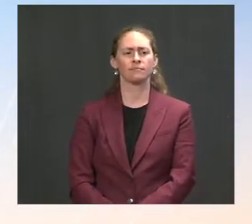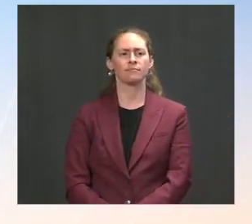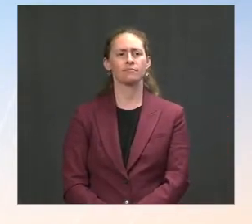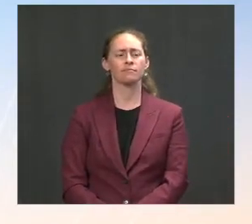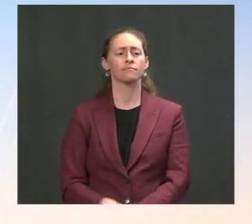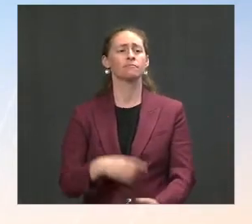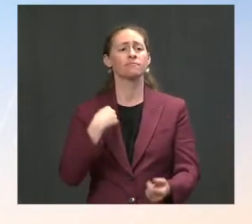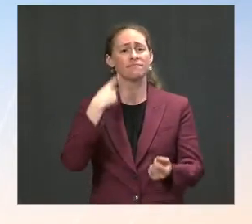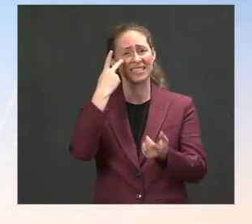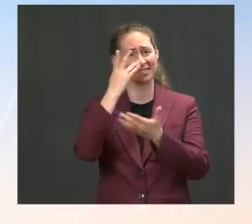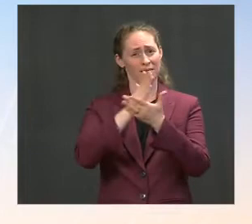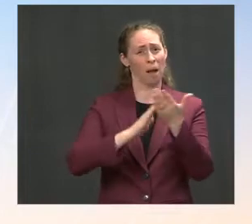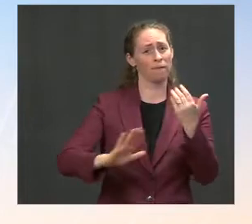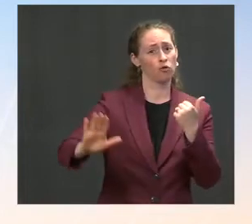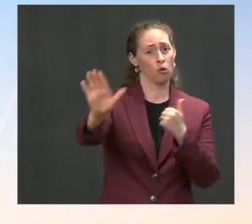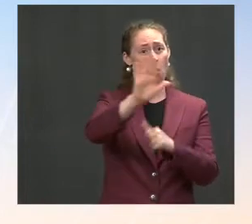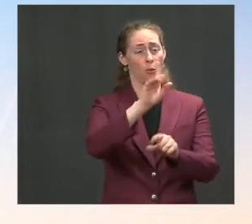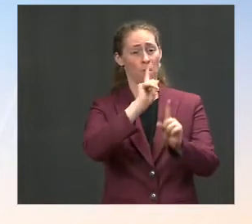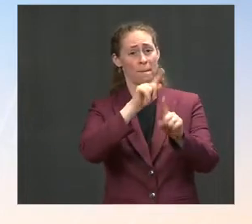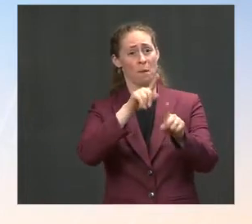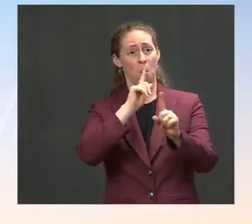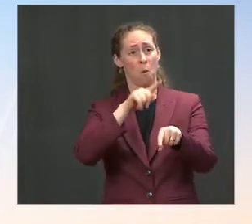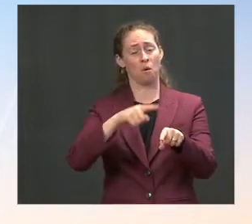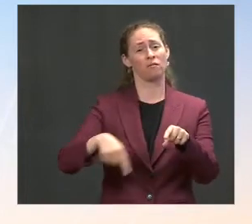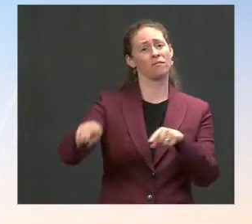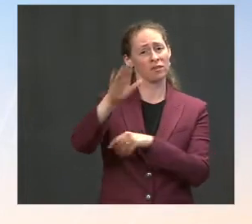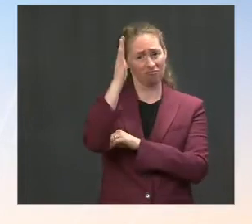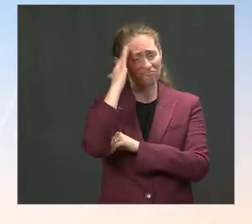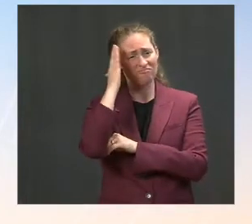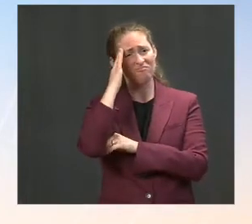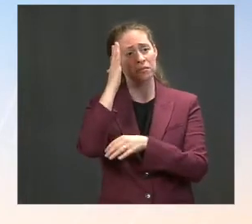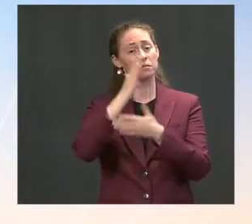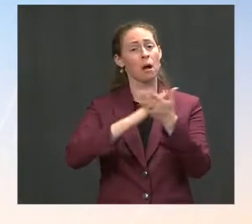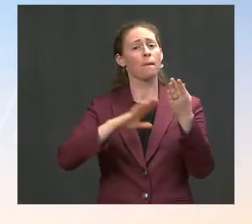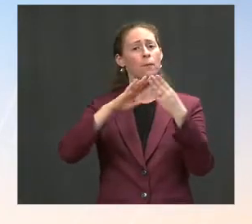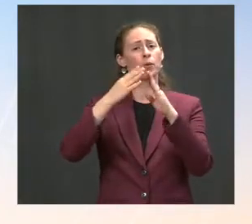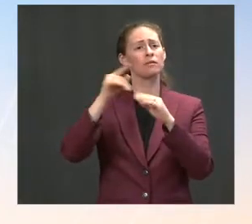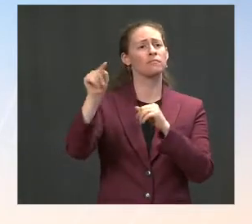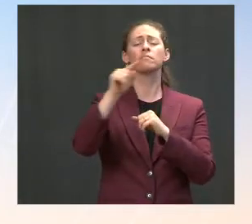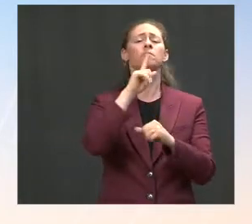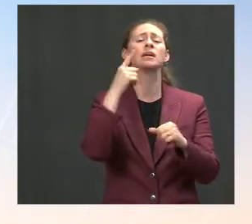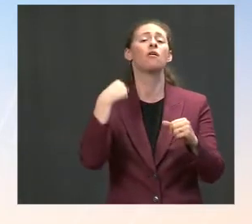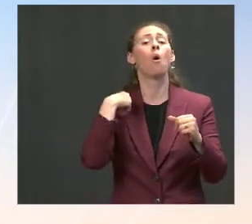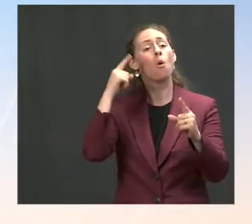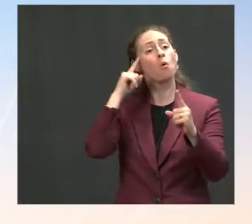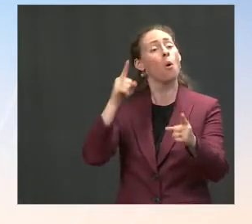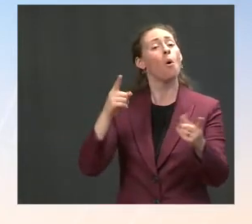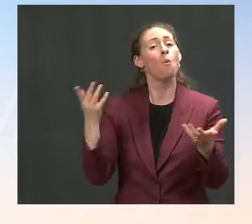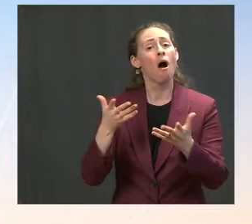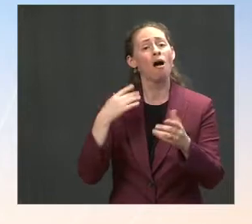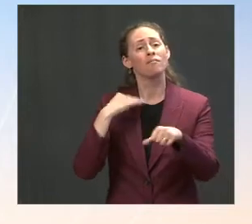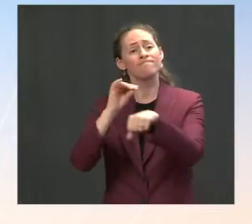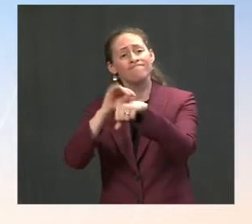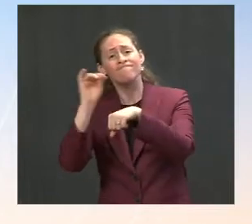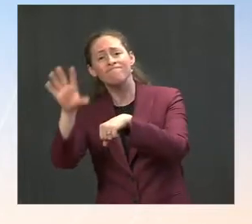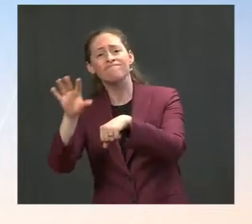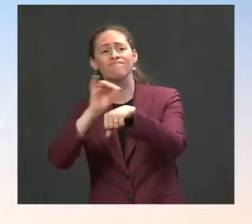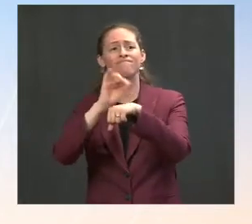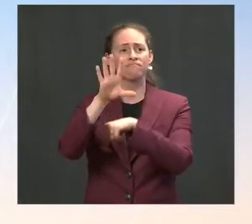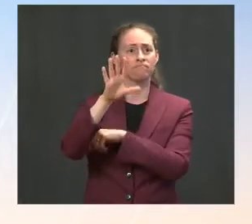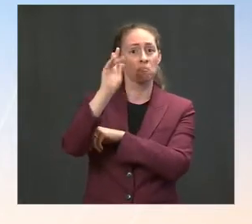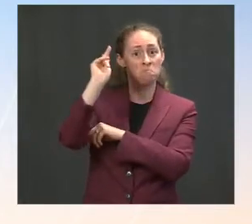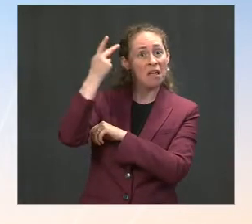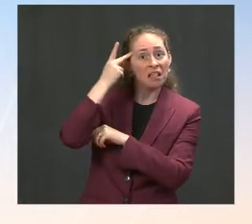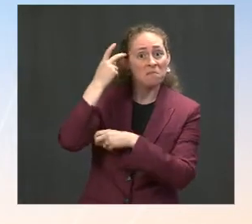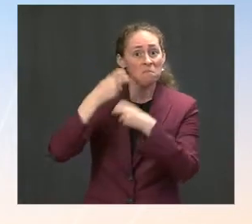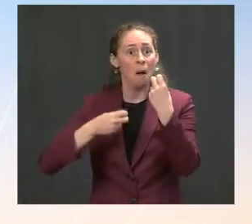that has been the case in some communities, but certainly our objective is to communicate to people this is not a political issue, it is not a partisan